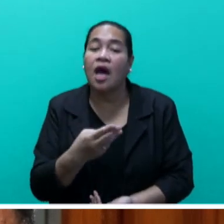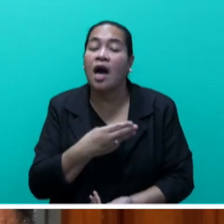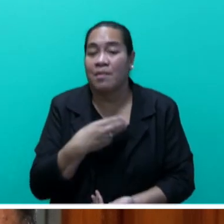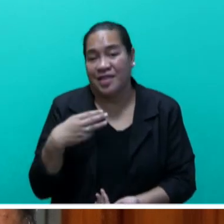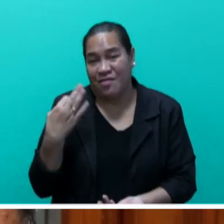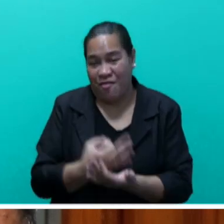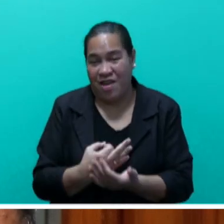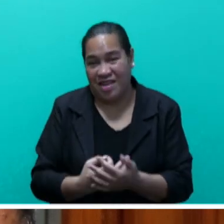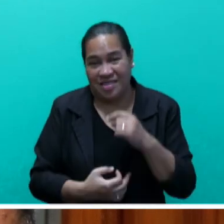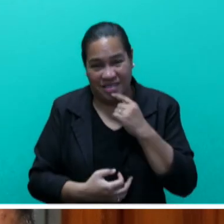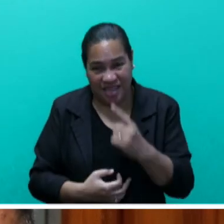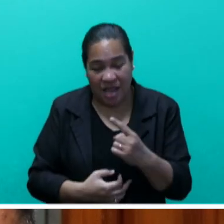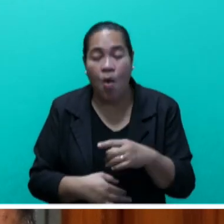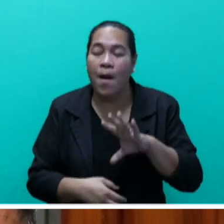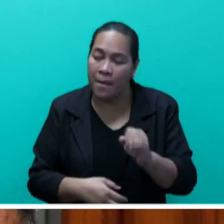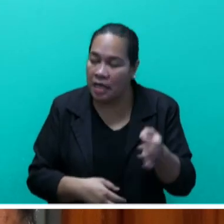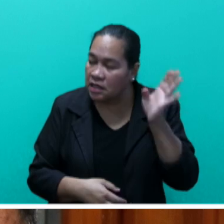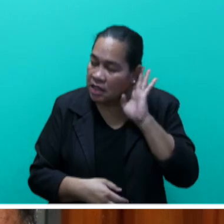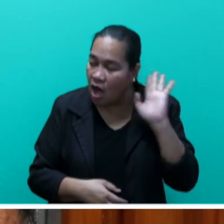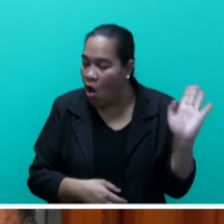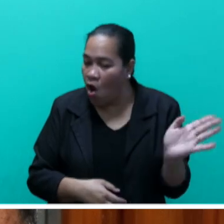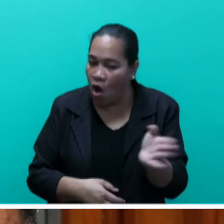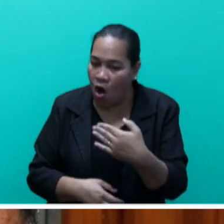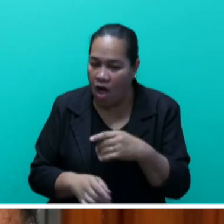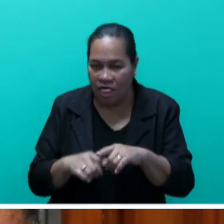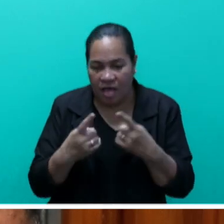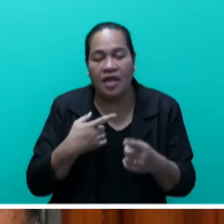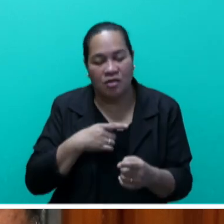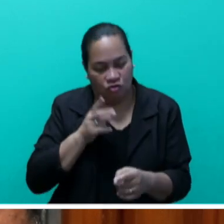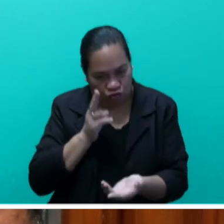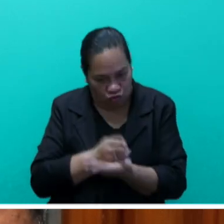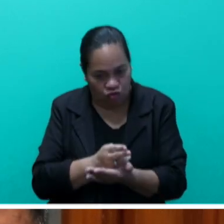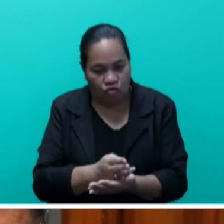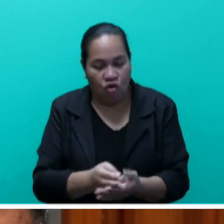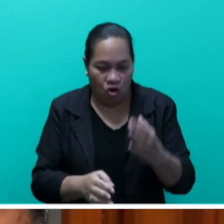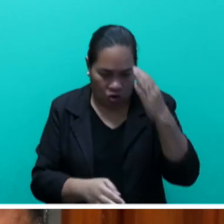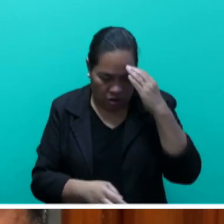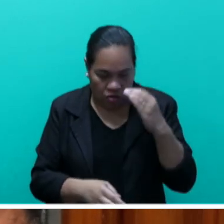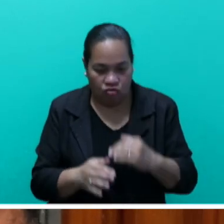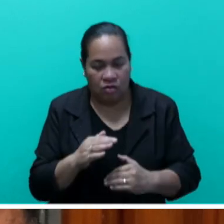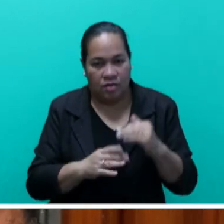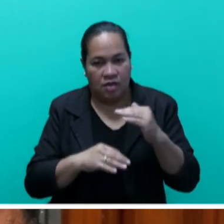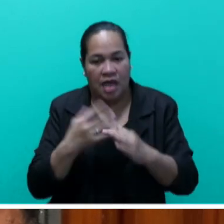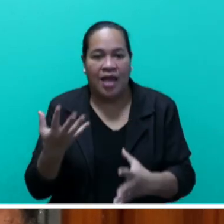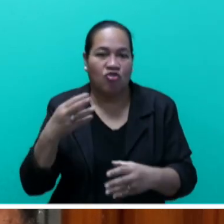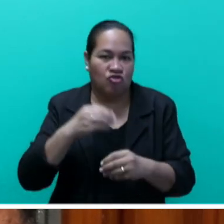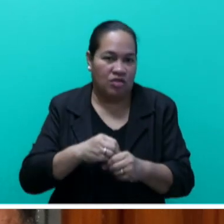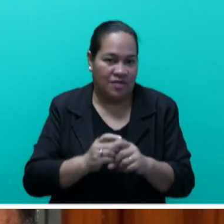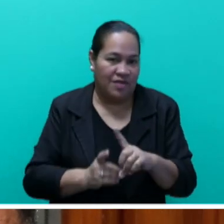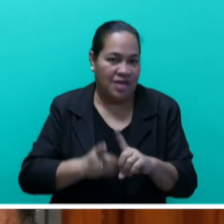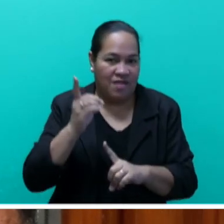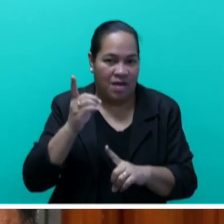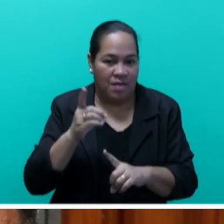Prasad, we must hear all views. This is the way for true nation building and inclusive development, to build